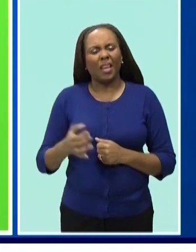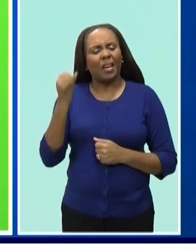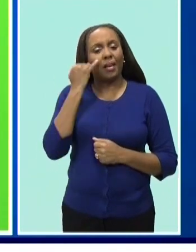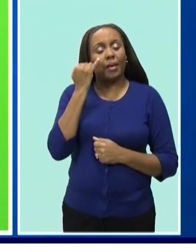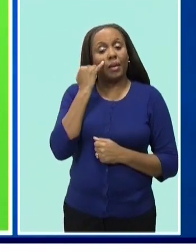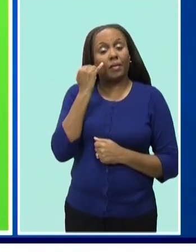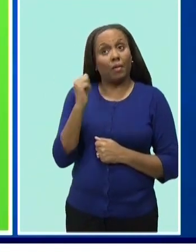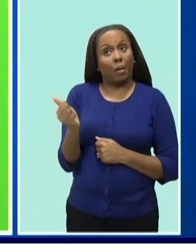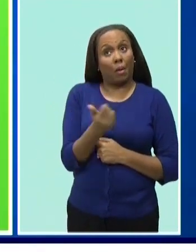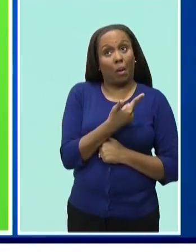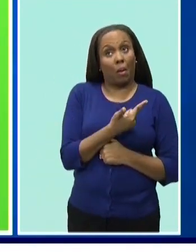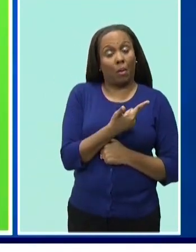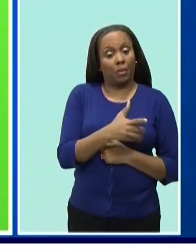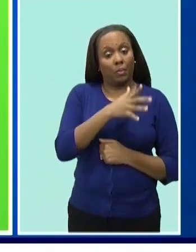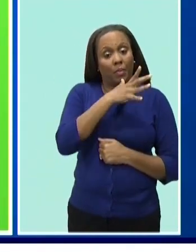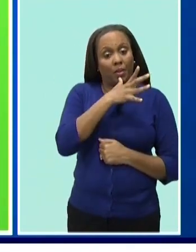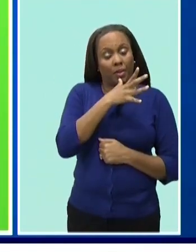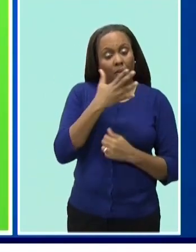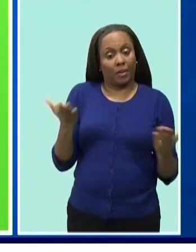Barbados was to start